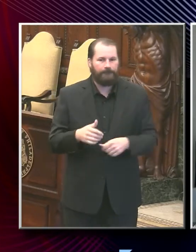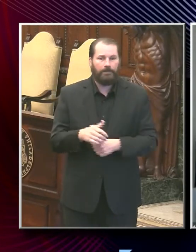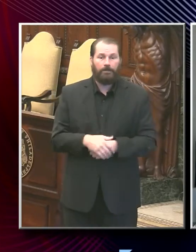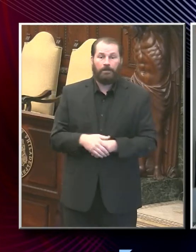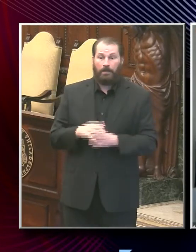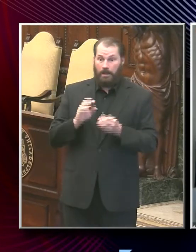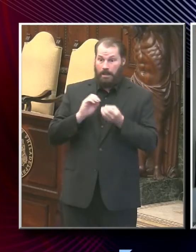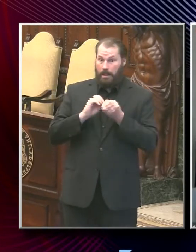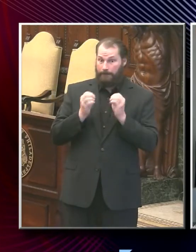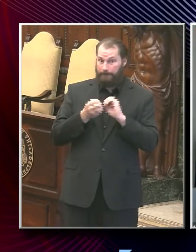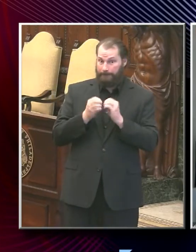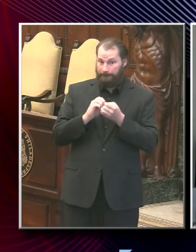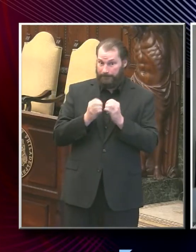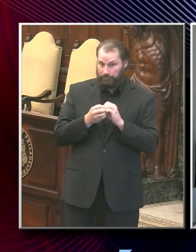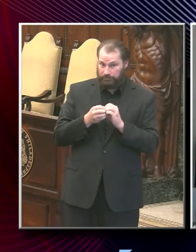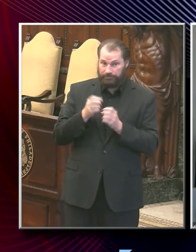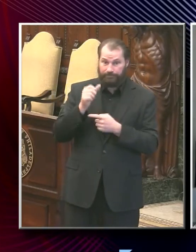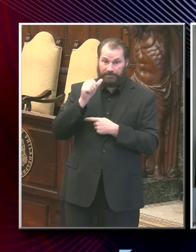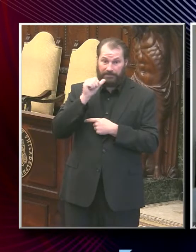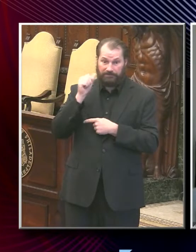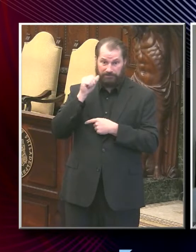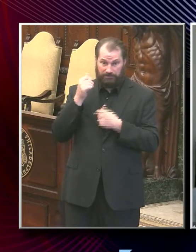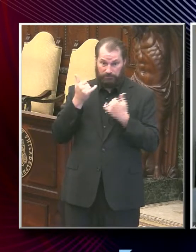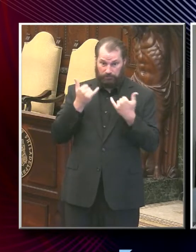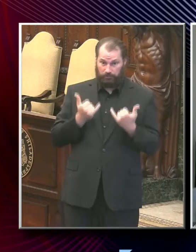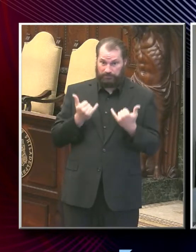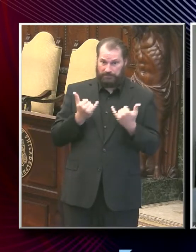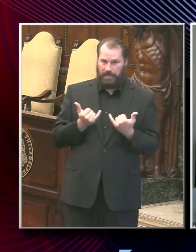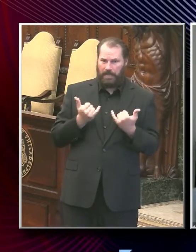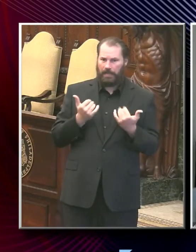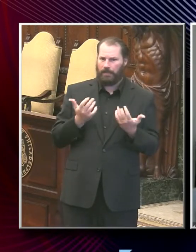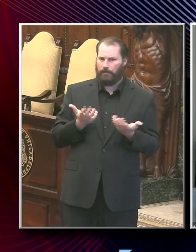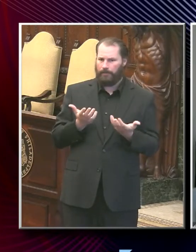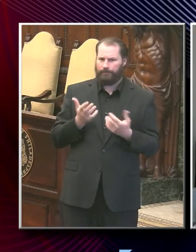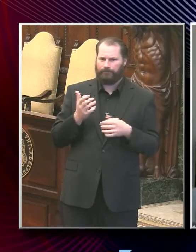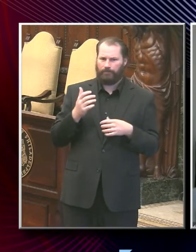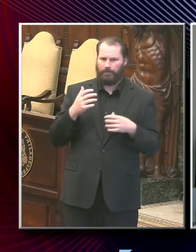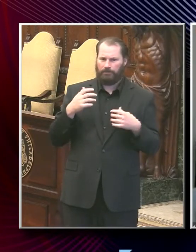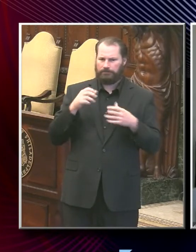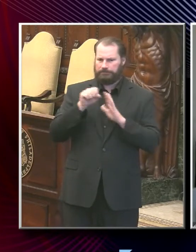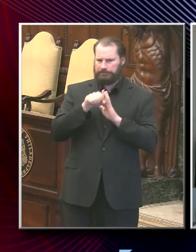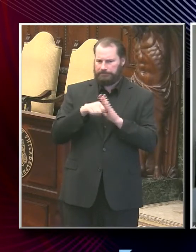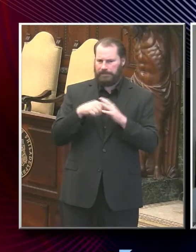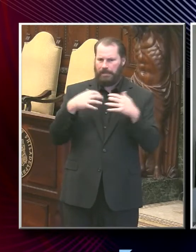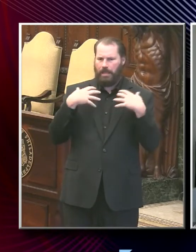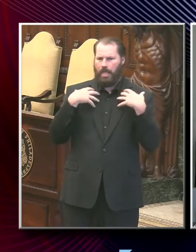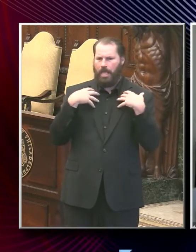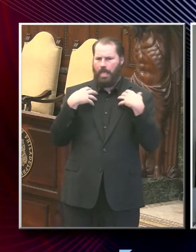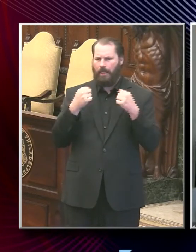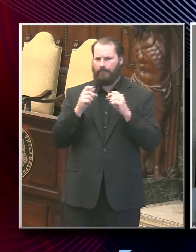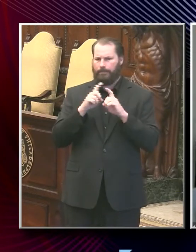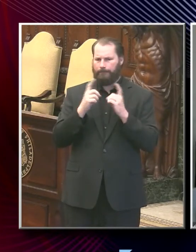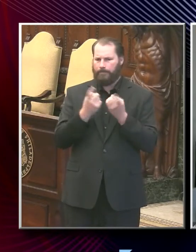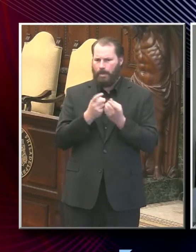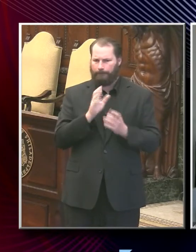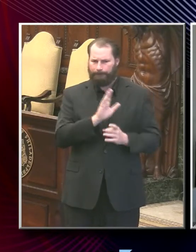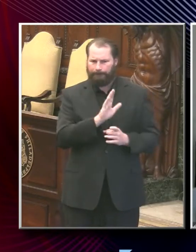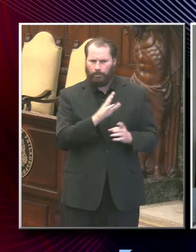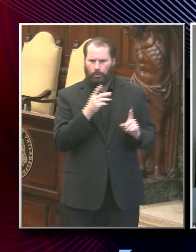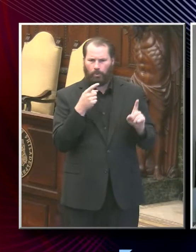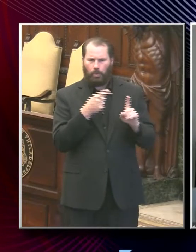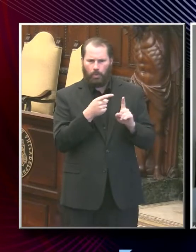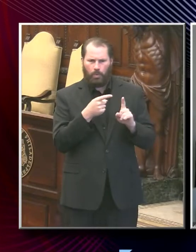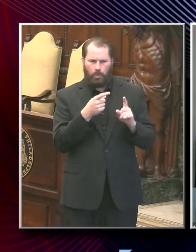time yesterday, we matched our local database with the state health department's database, which enables us to pick up cases